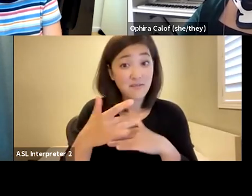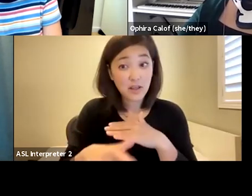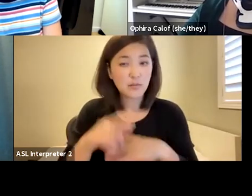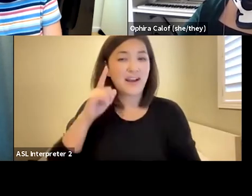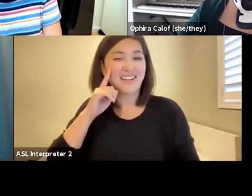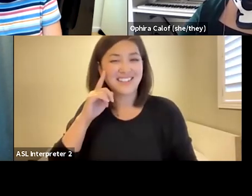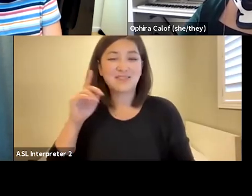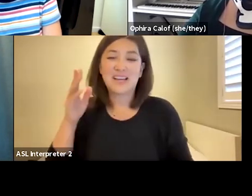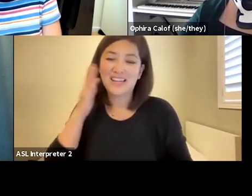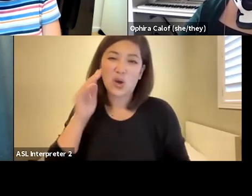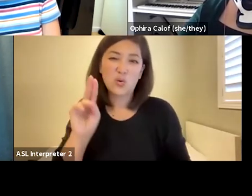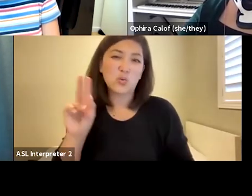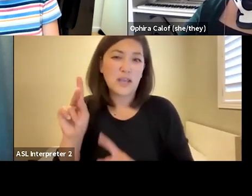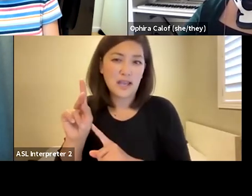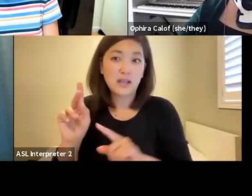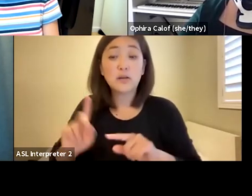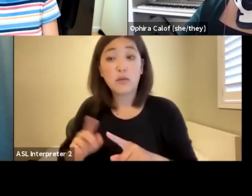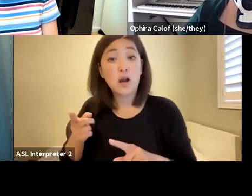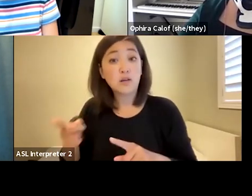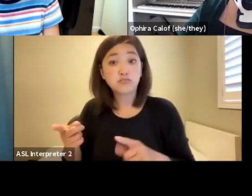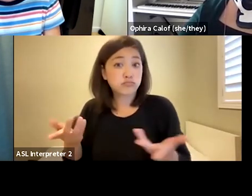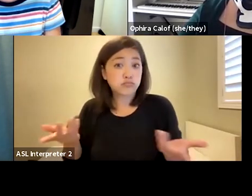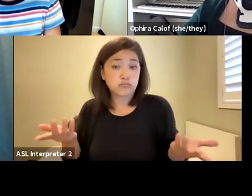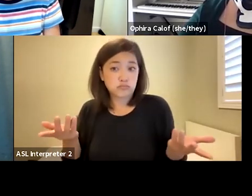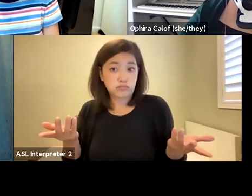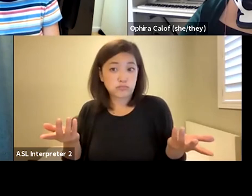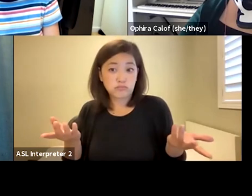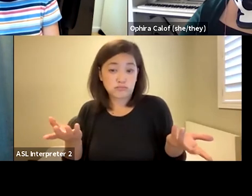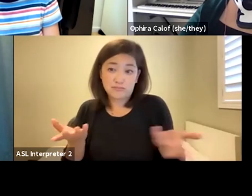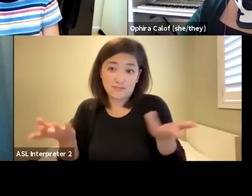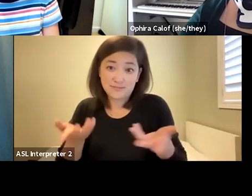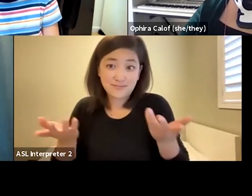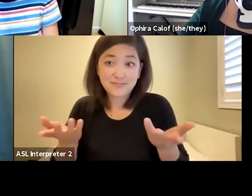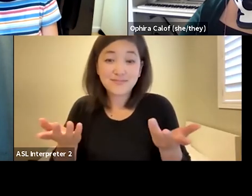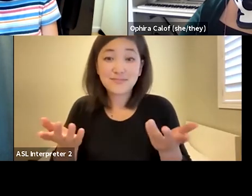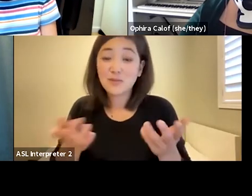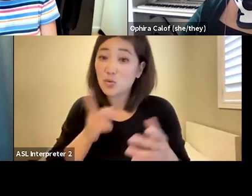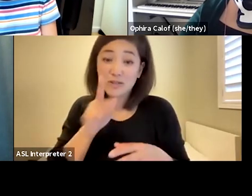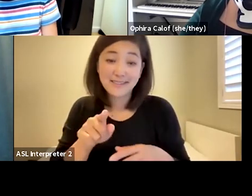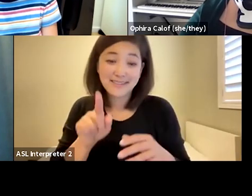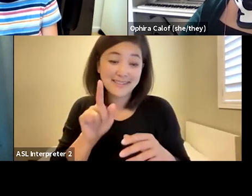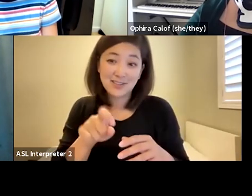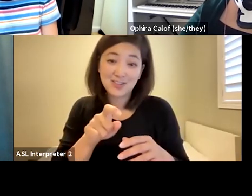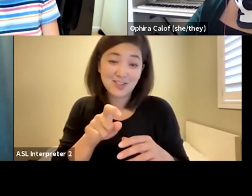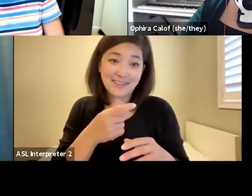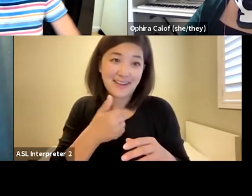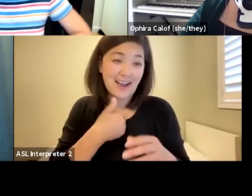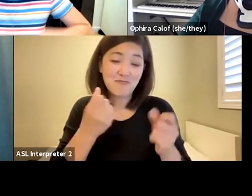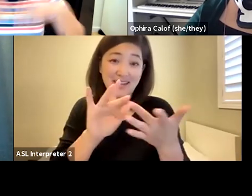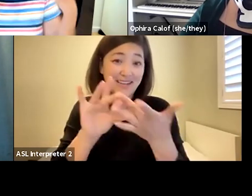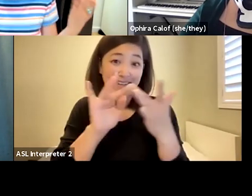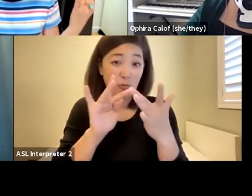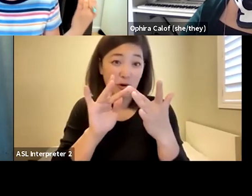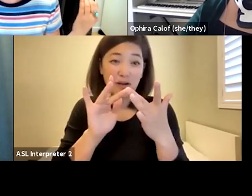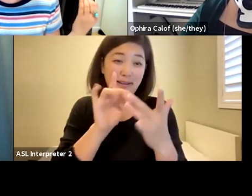UK, but you can never have enough friends in this industry because it is a global industry and